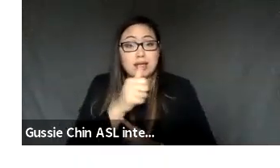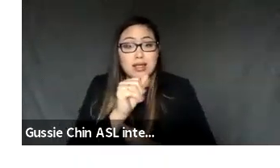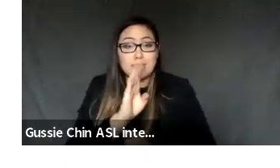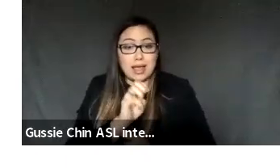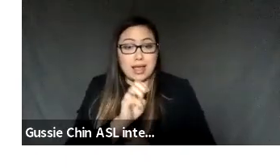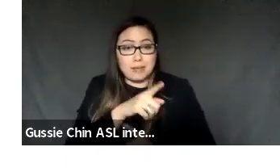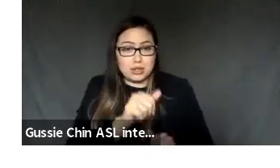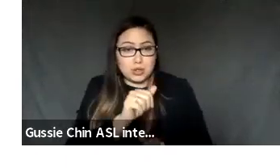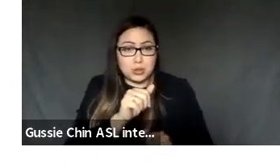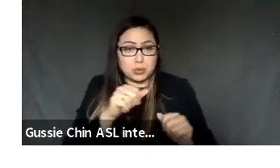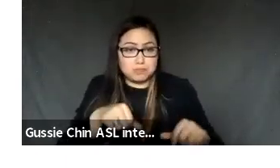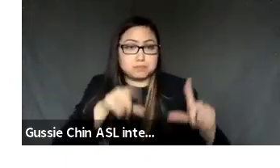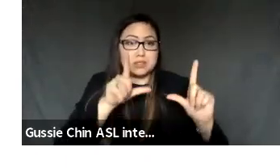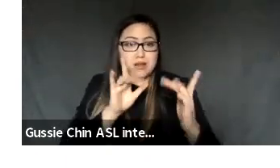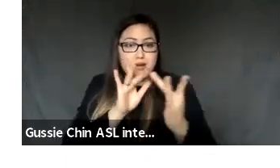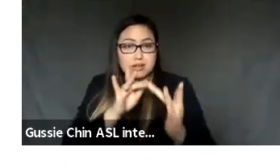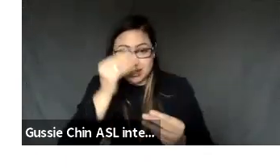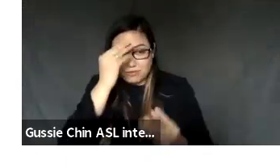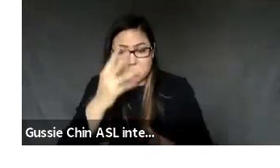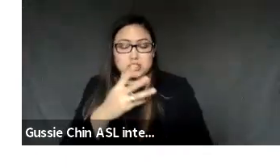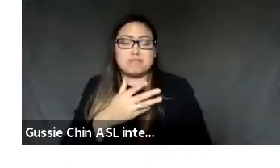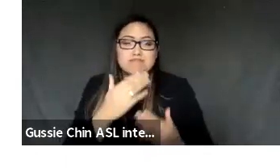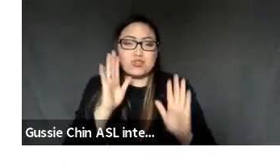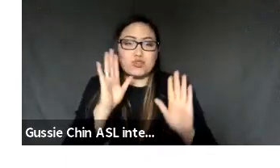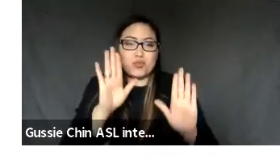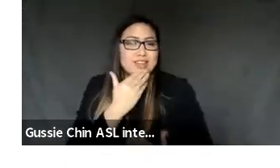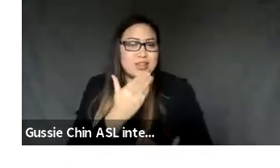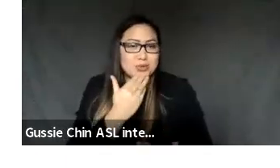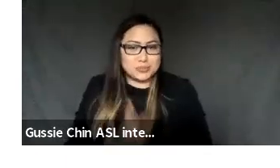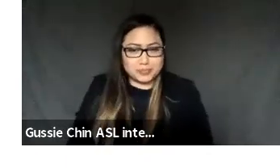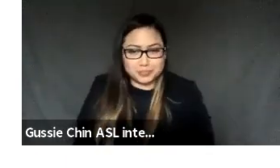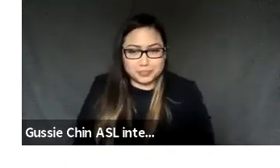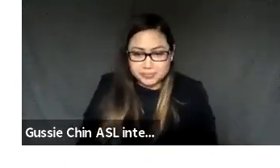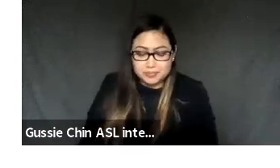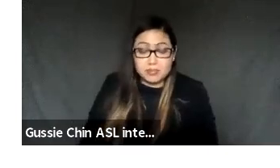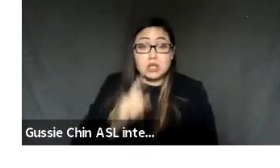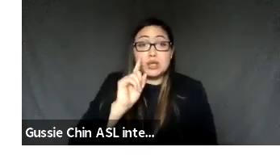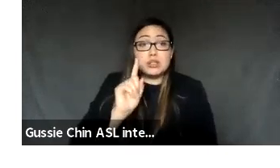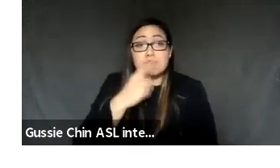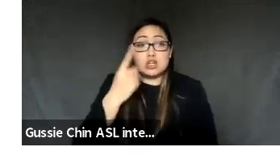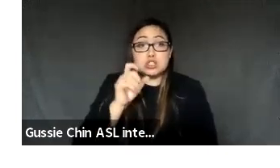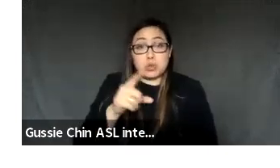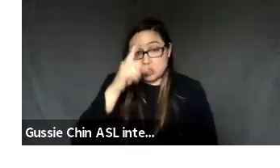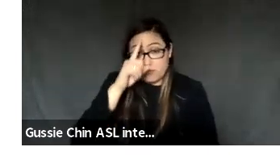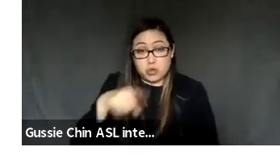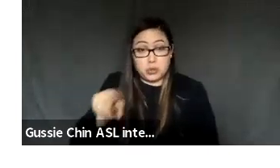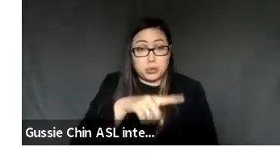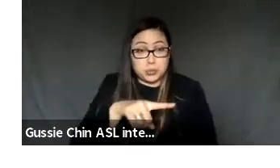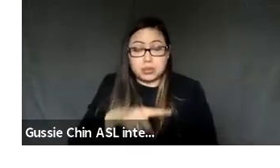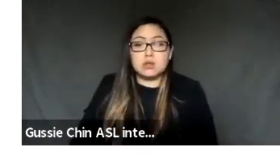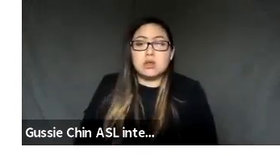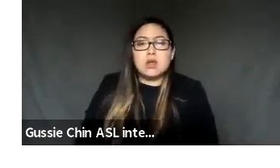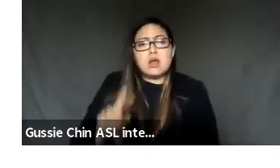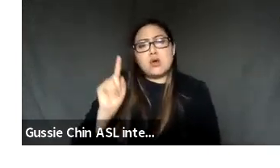addresses? Great, there's the contact information for the access board. So the first question for you all is, where